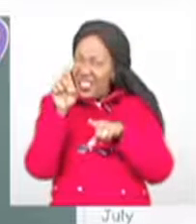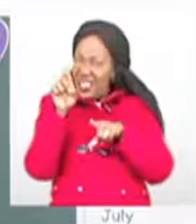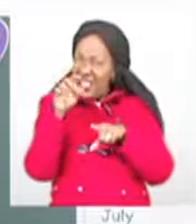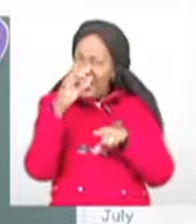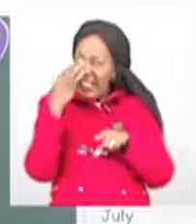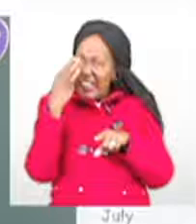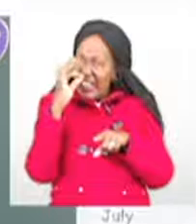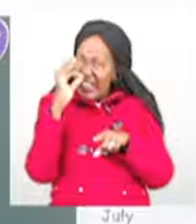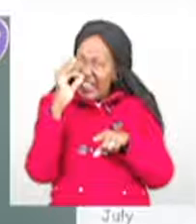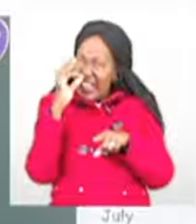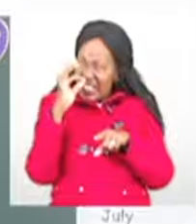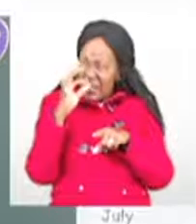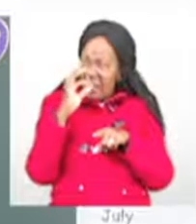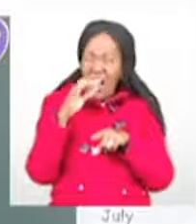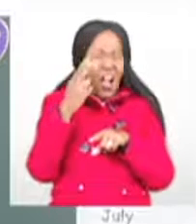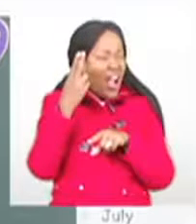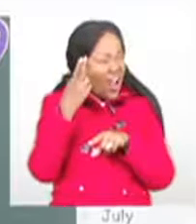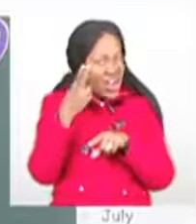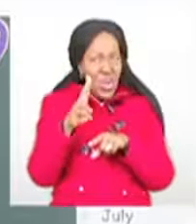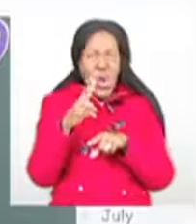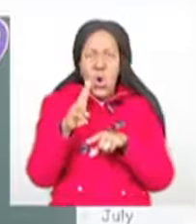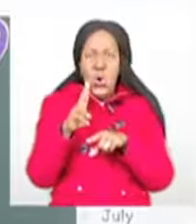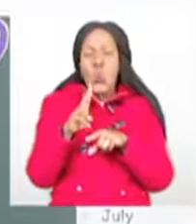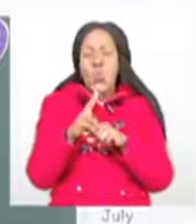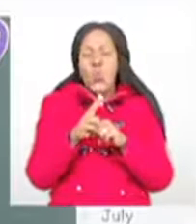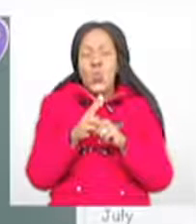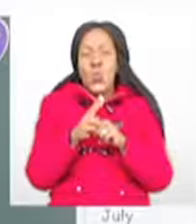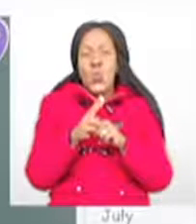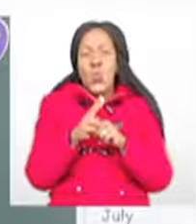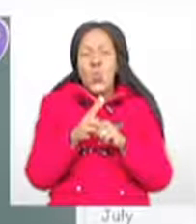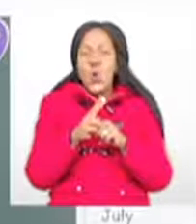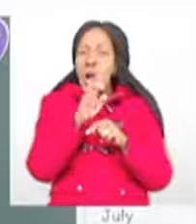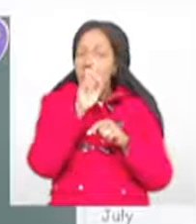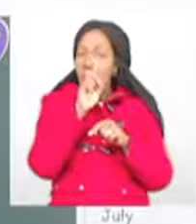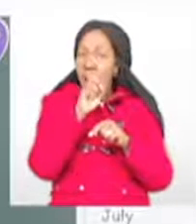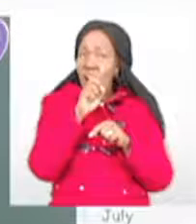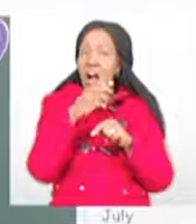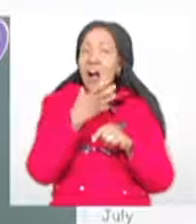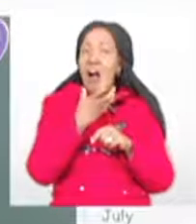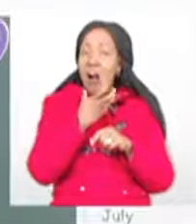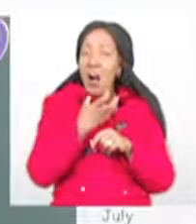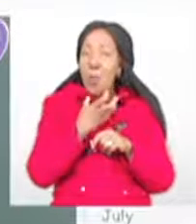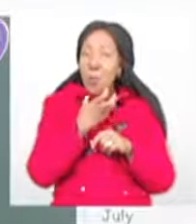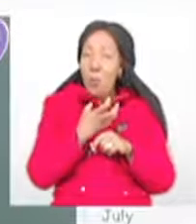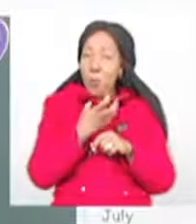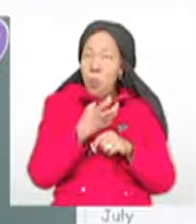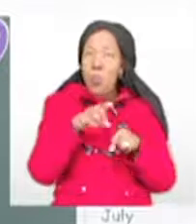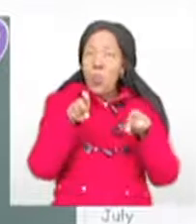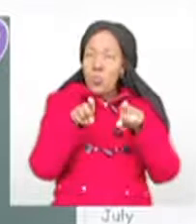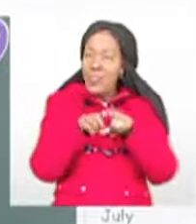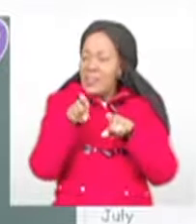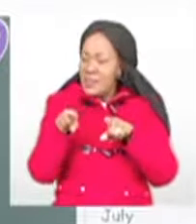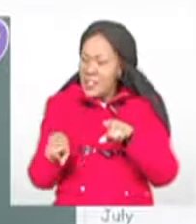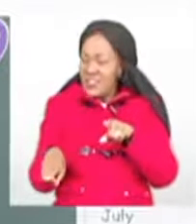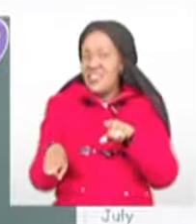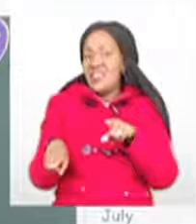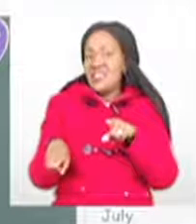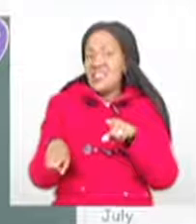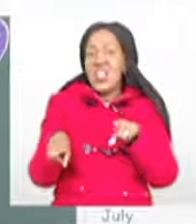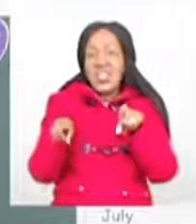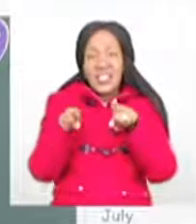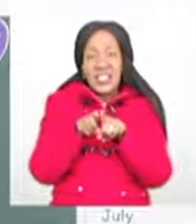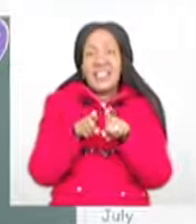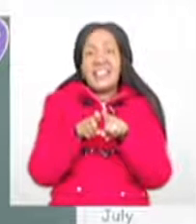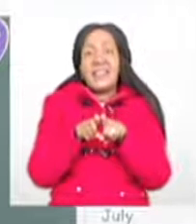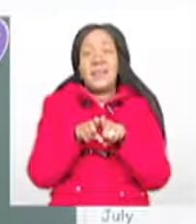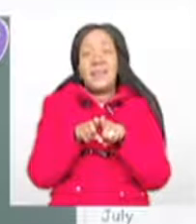opposite? No. So the shadow of this frog should be the one on the other